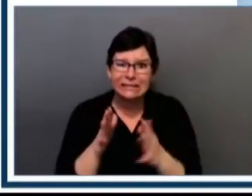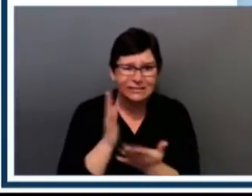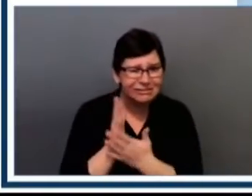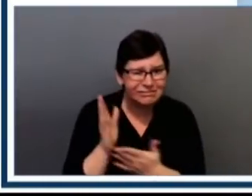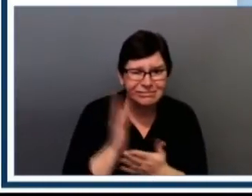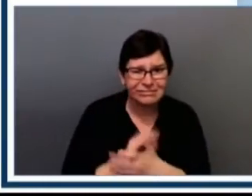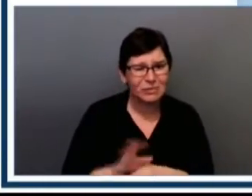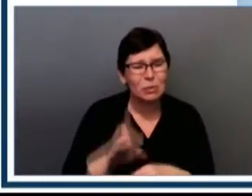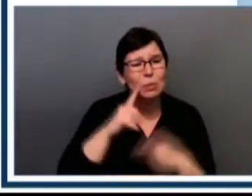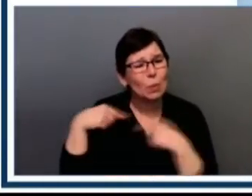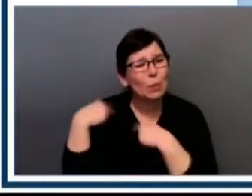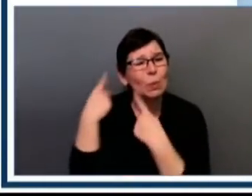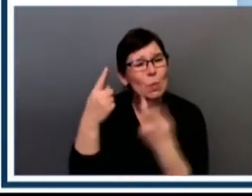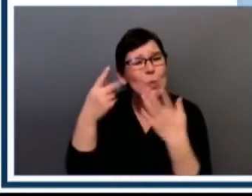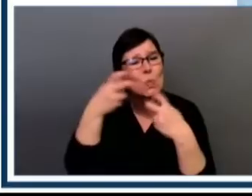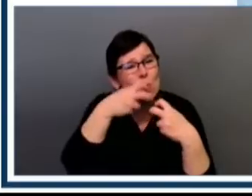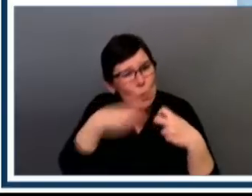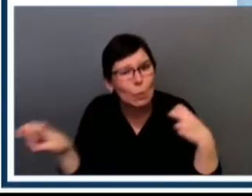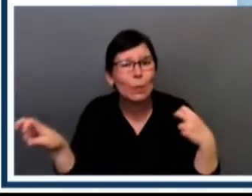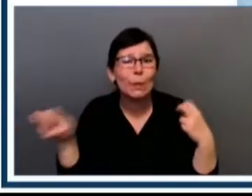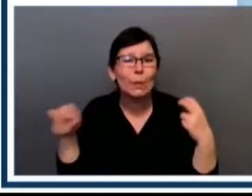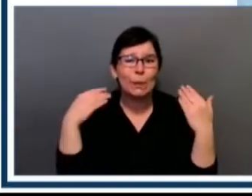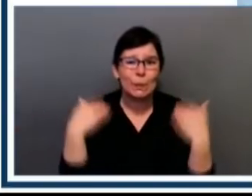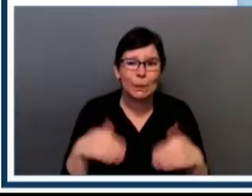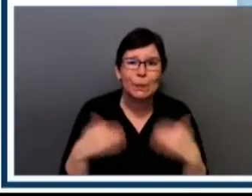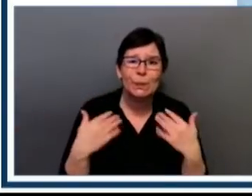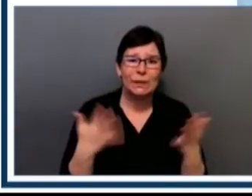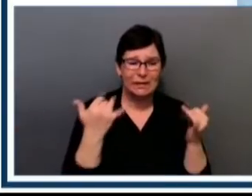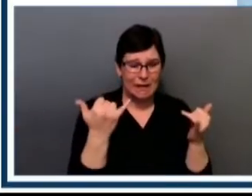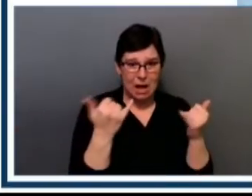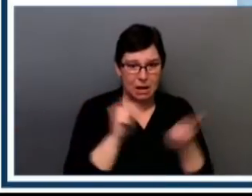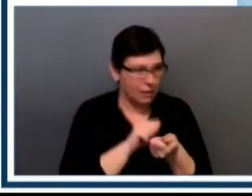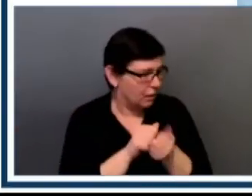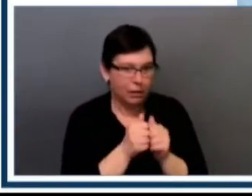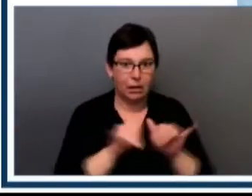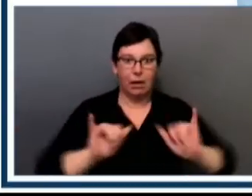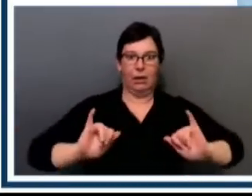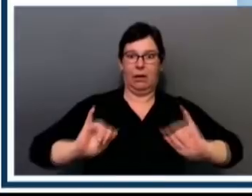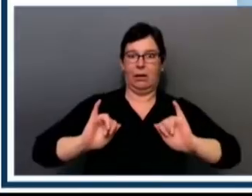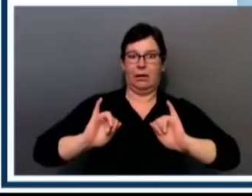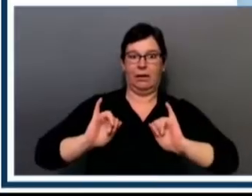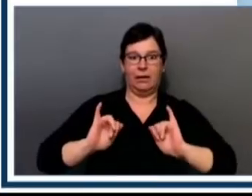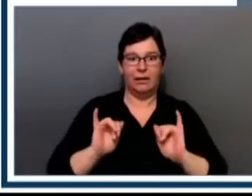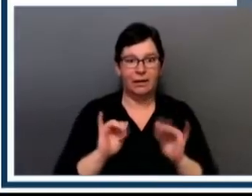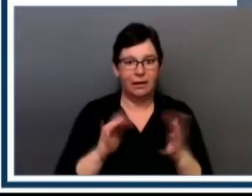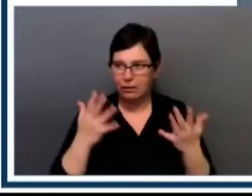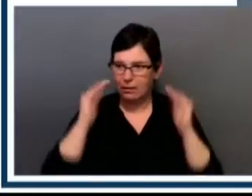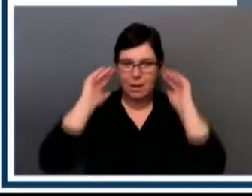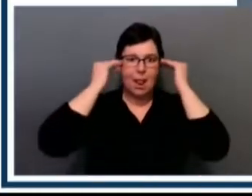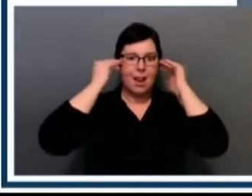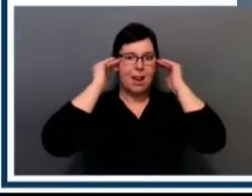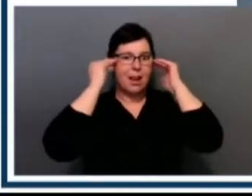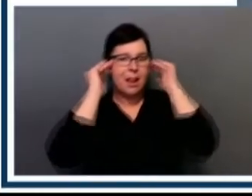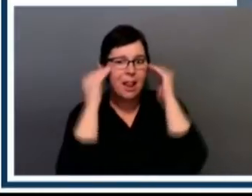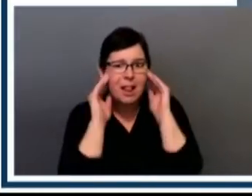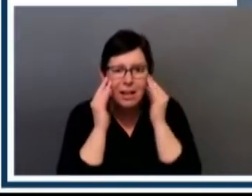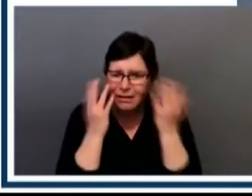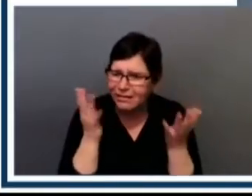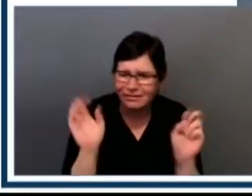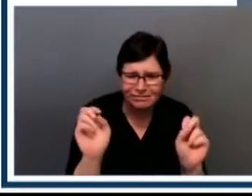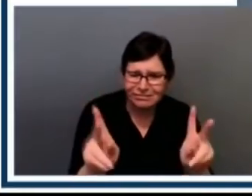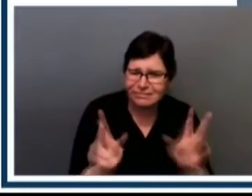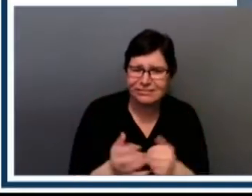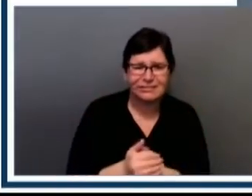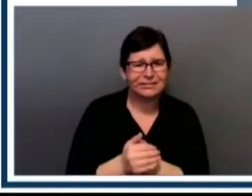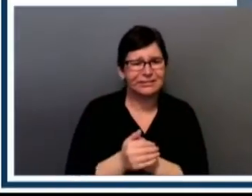mask after this is still okay. So. Do what you think is necessary and right for your family. Go ahead, Pat, with